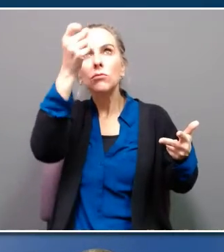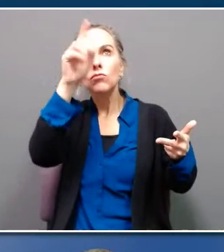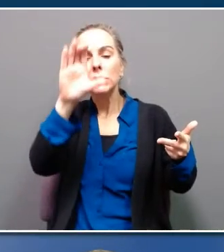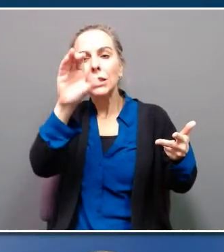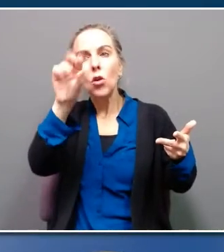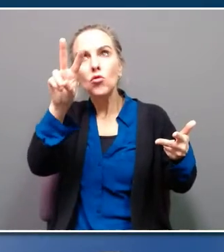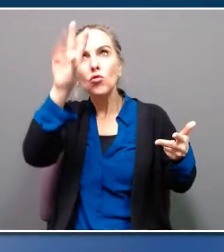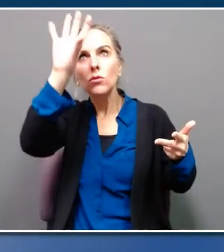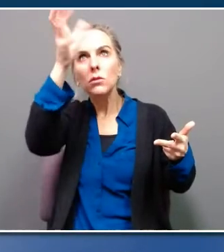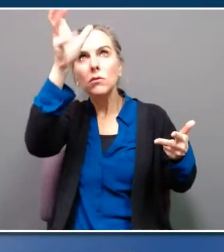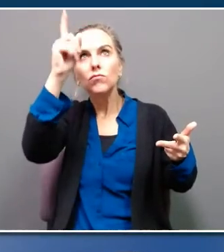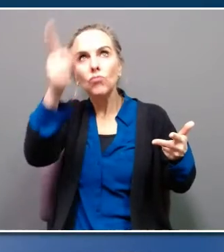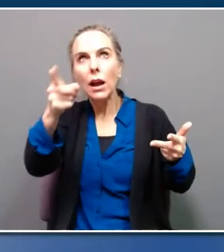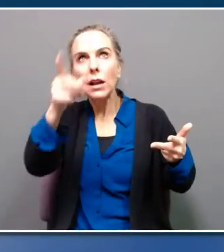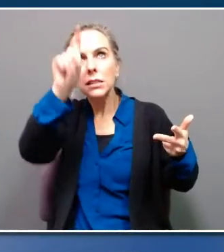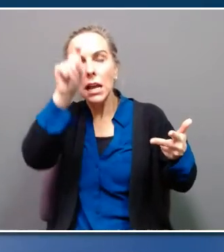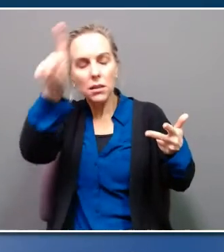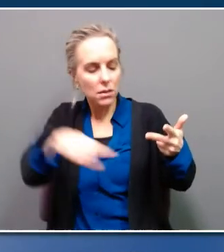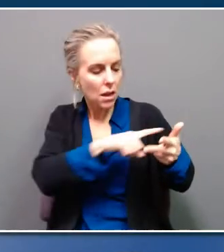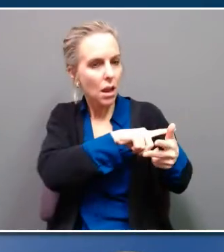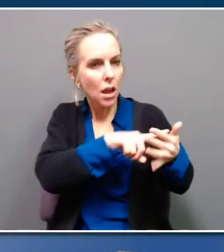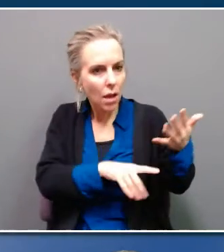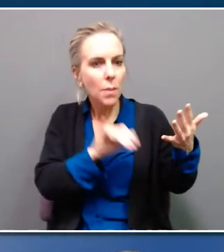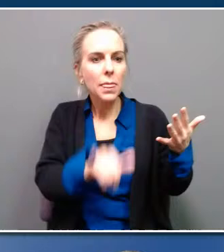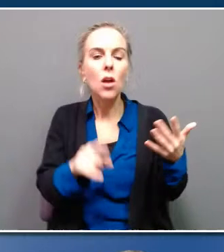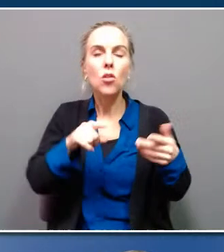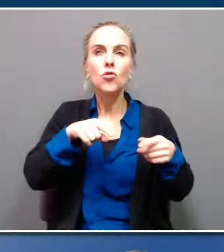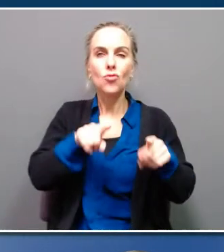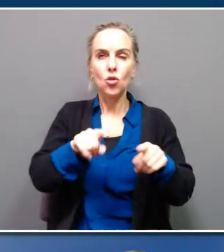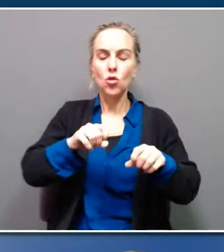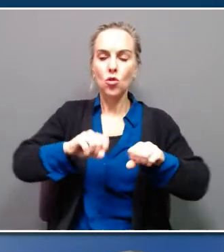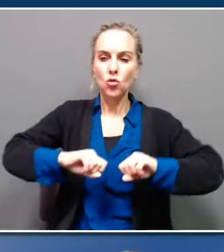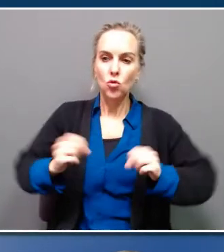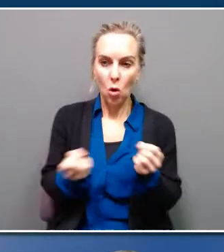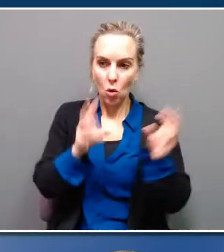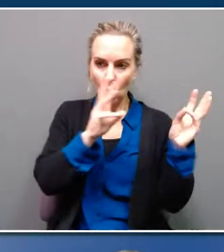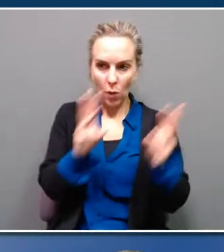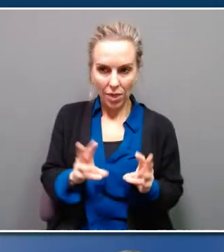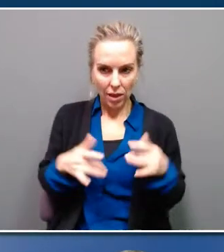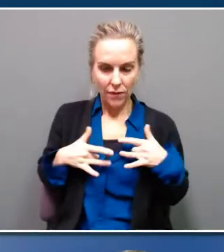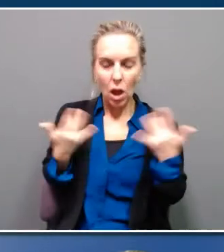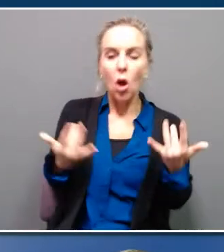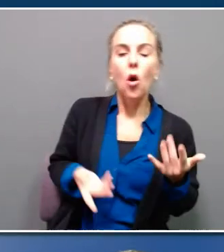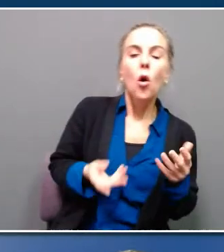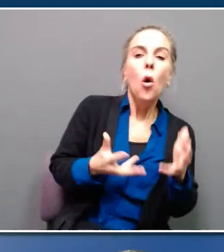most cold weather events, we lose more people from having